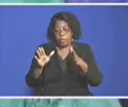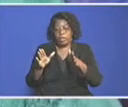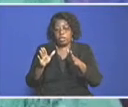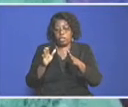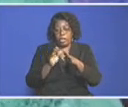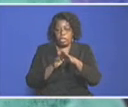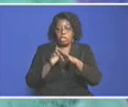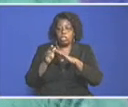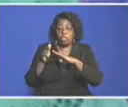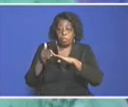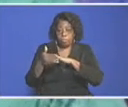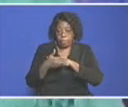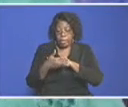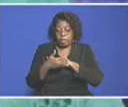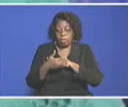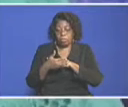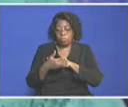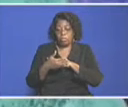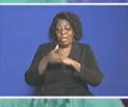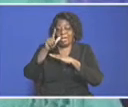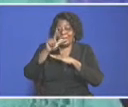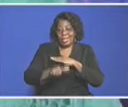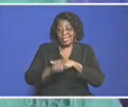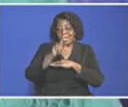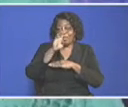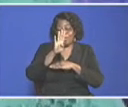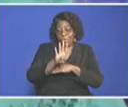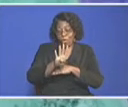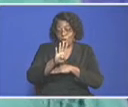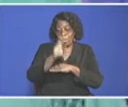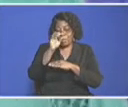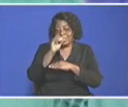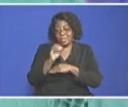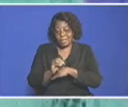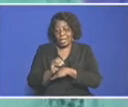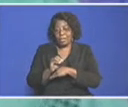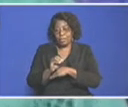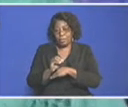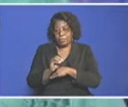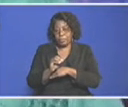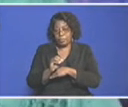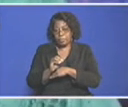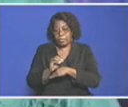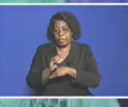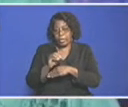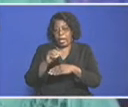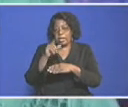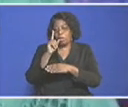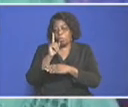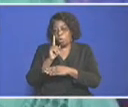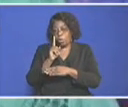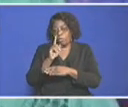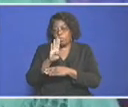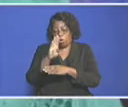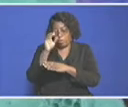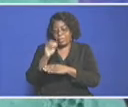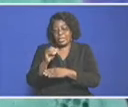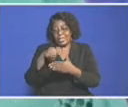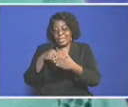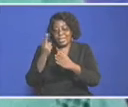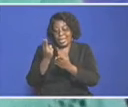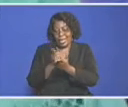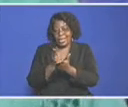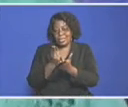Jamaica, fewer than 4% in Nicaragua, and less than 1% in Haiti.